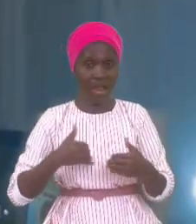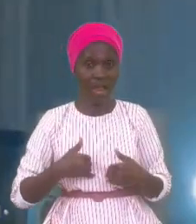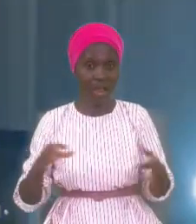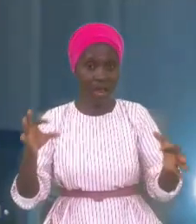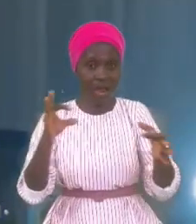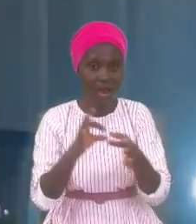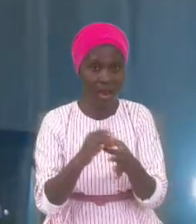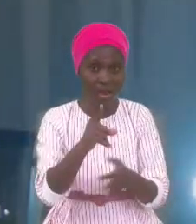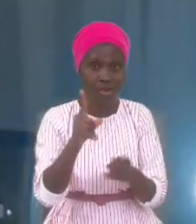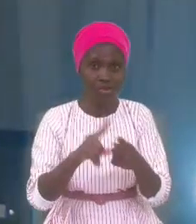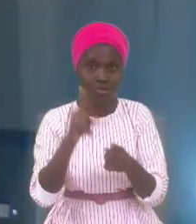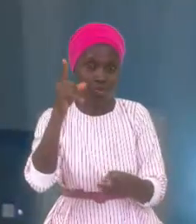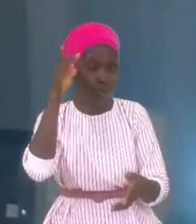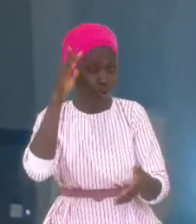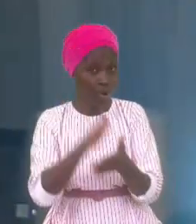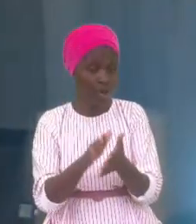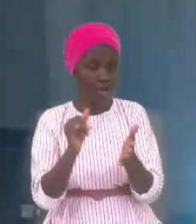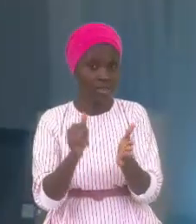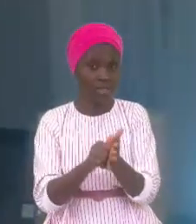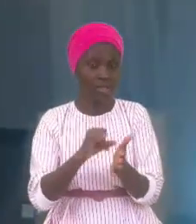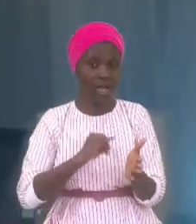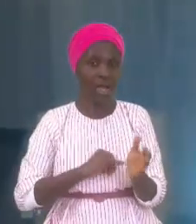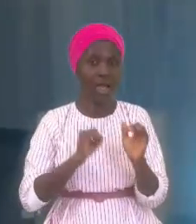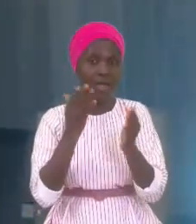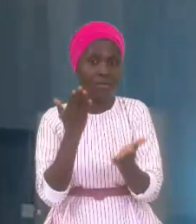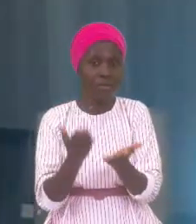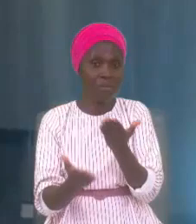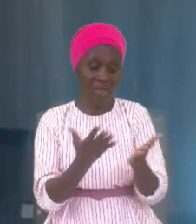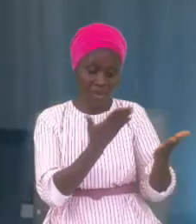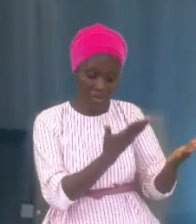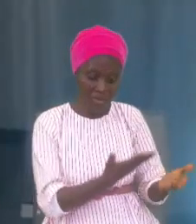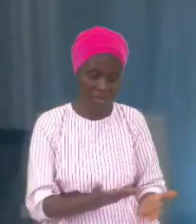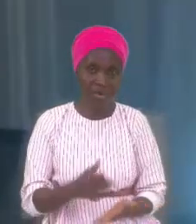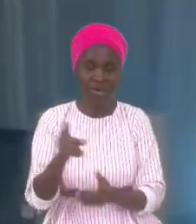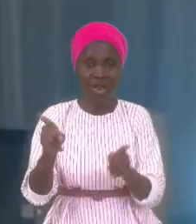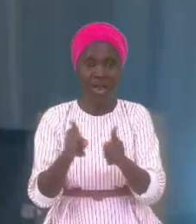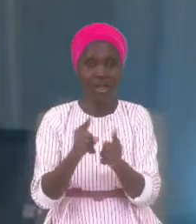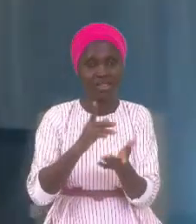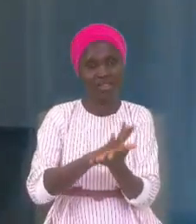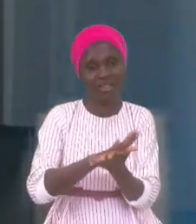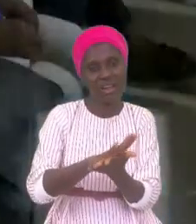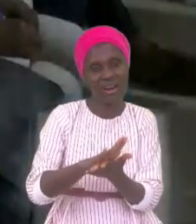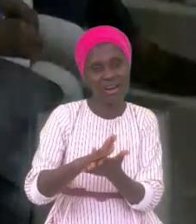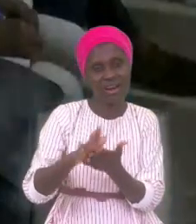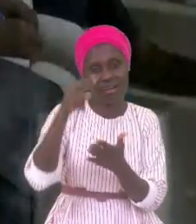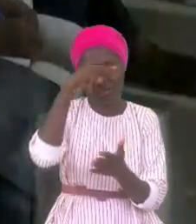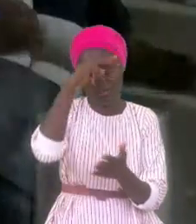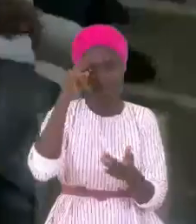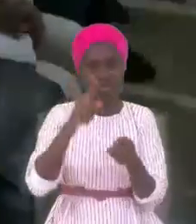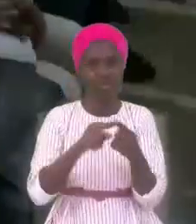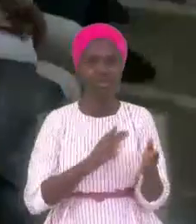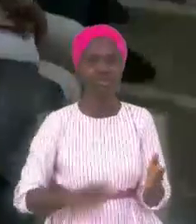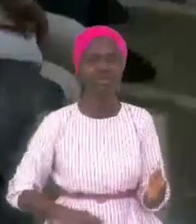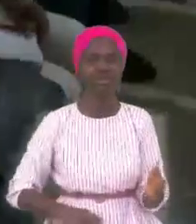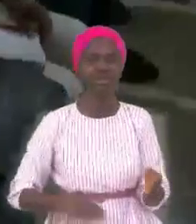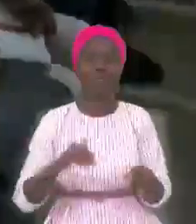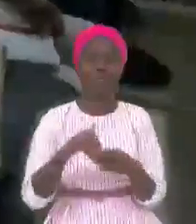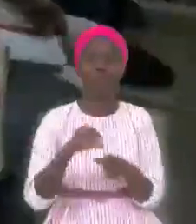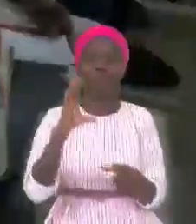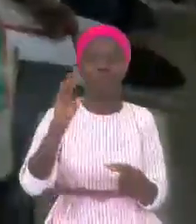that I may present you as a chaste virgin to Christ. In Colossians chapter 1, reading from